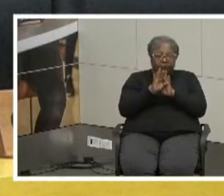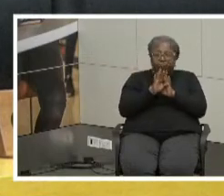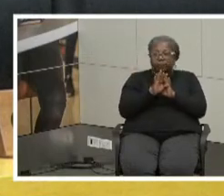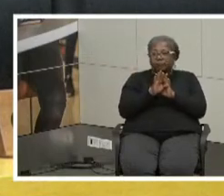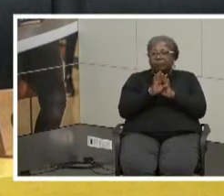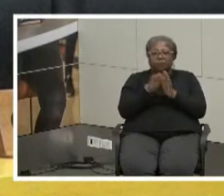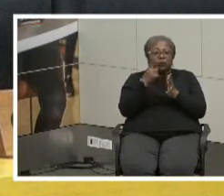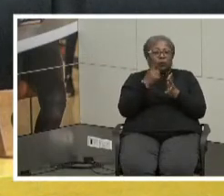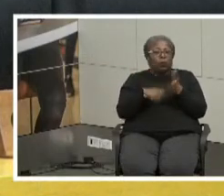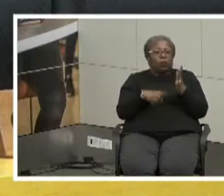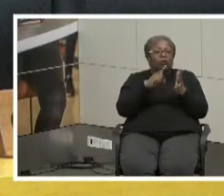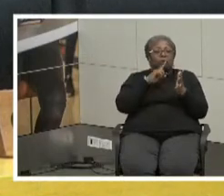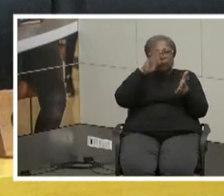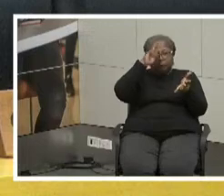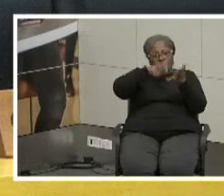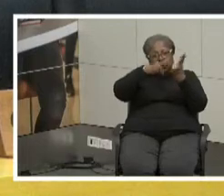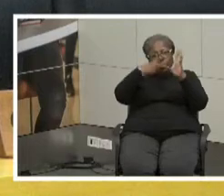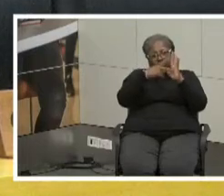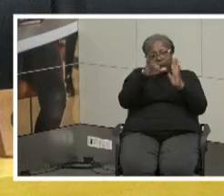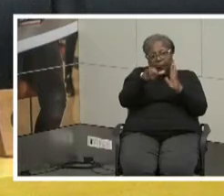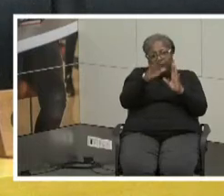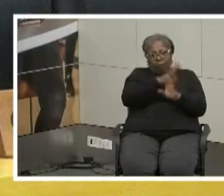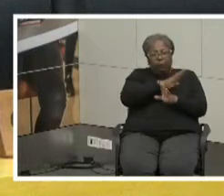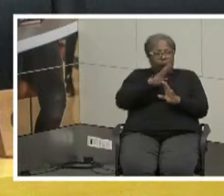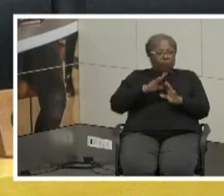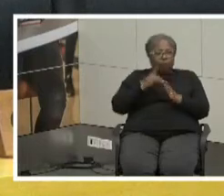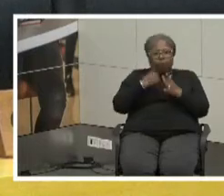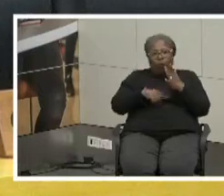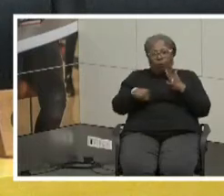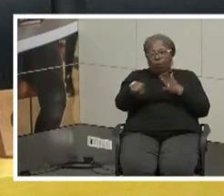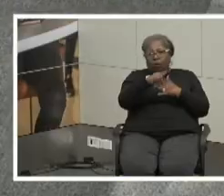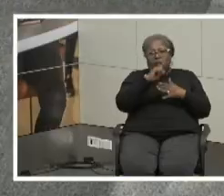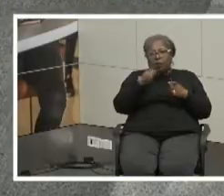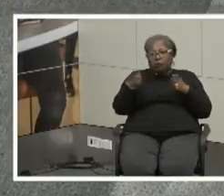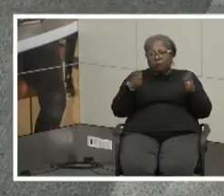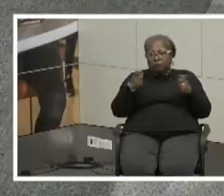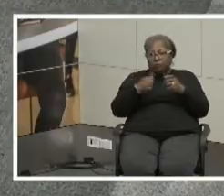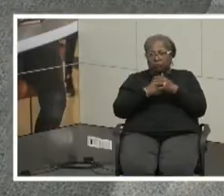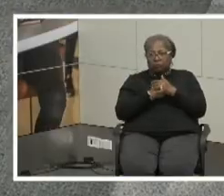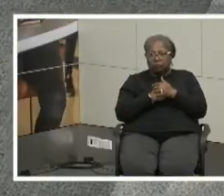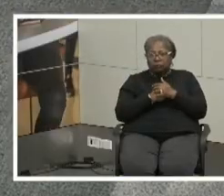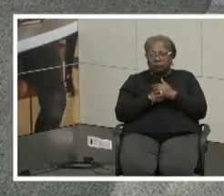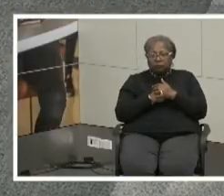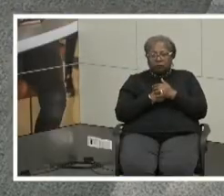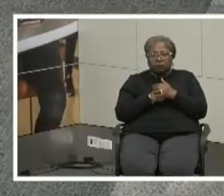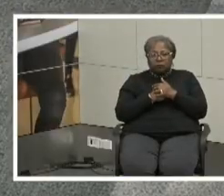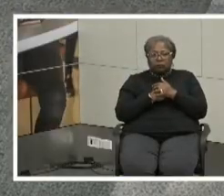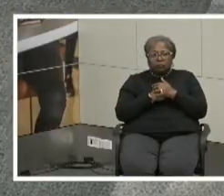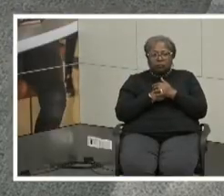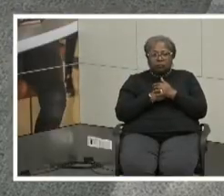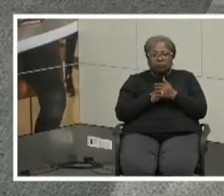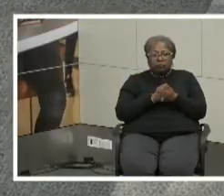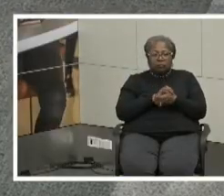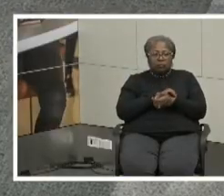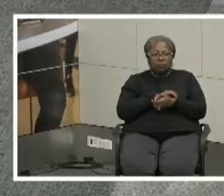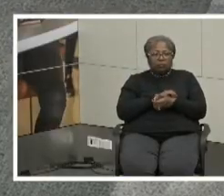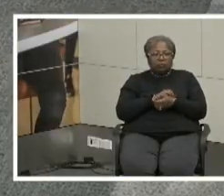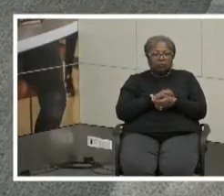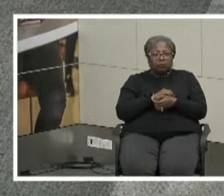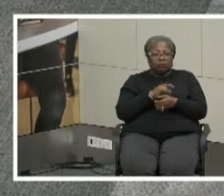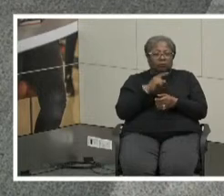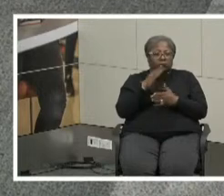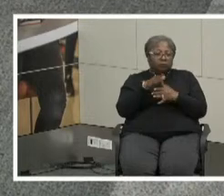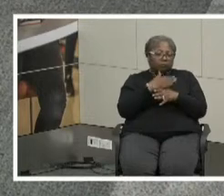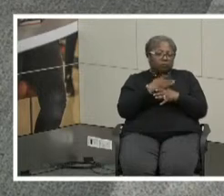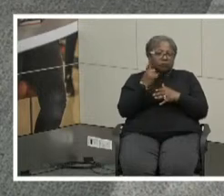um what is the purpose of this board what are they governing uh on on our end we would want to just ensure someone's